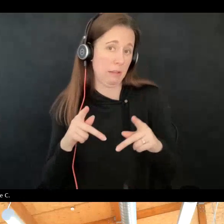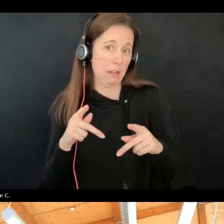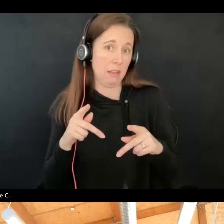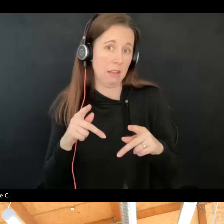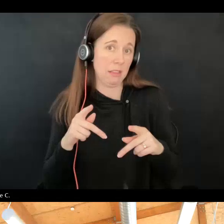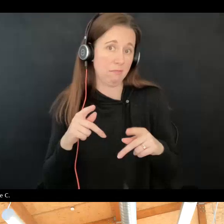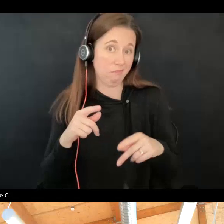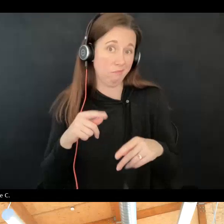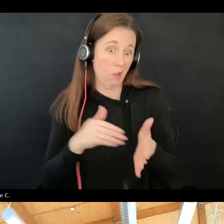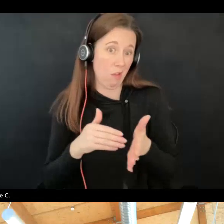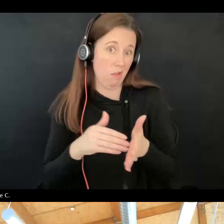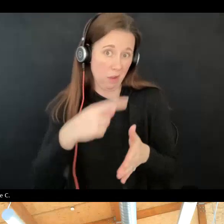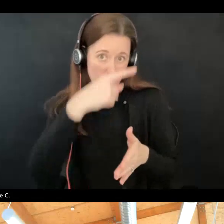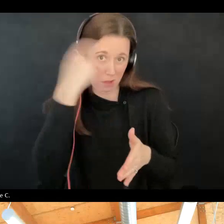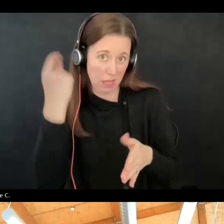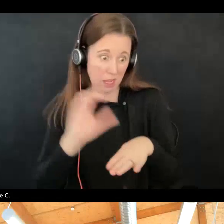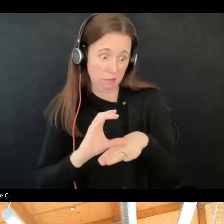out